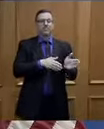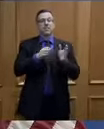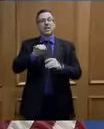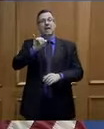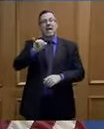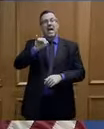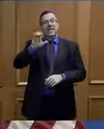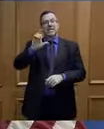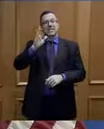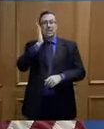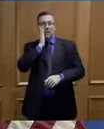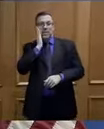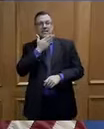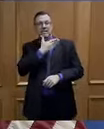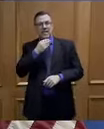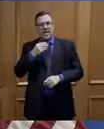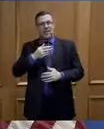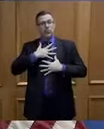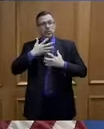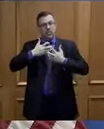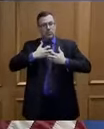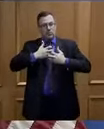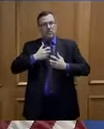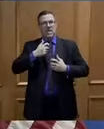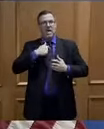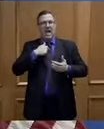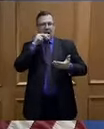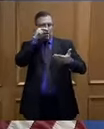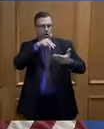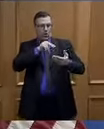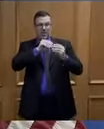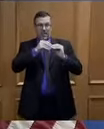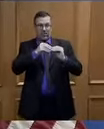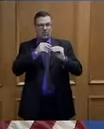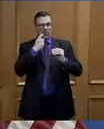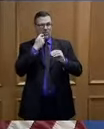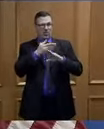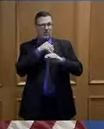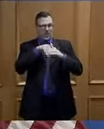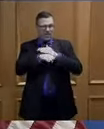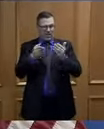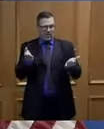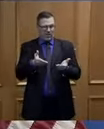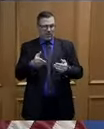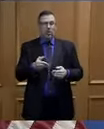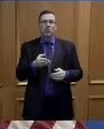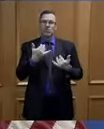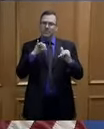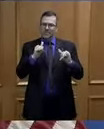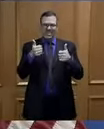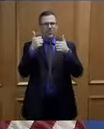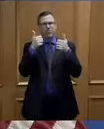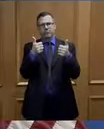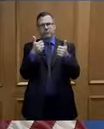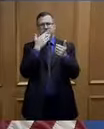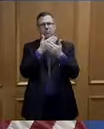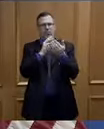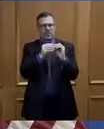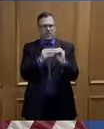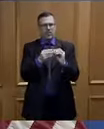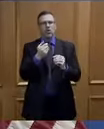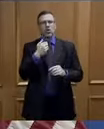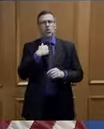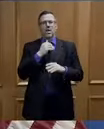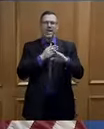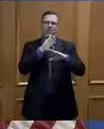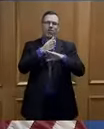ventilators, I glanced at those numbers just before I came in here. We are still in really good shape. We've got over 30%